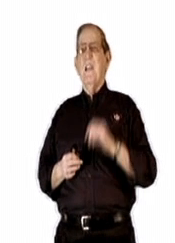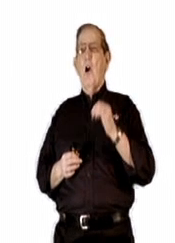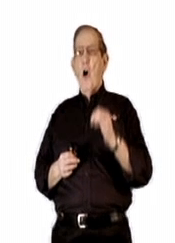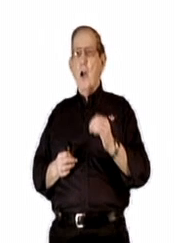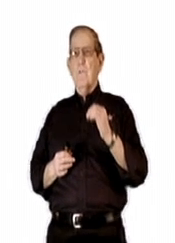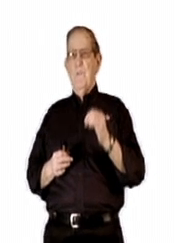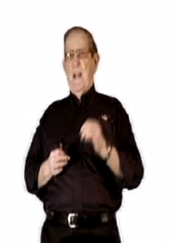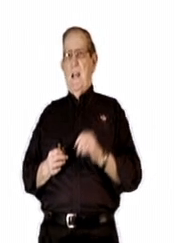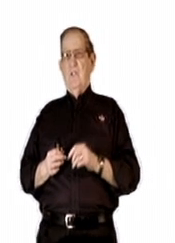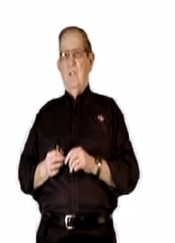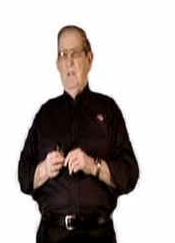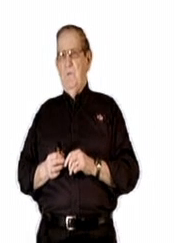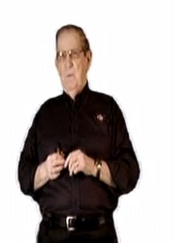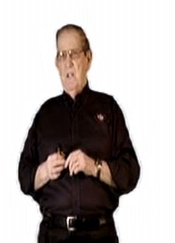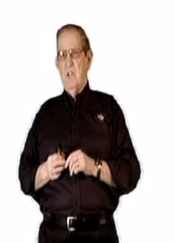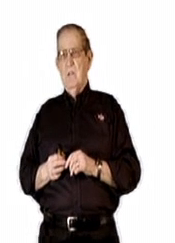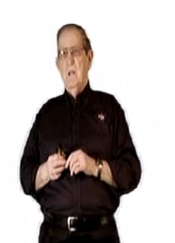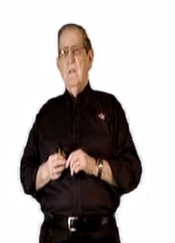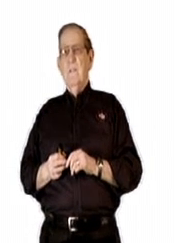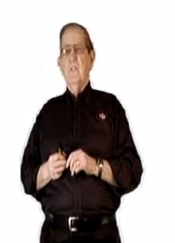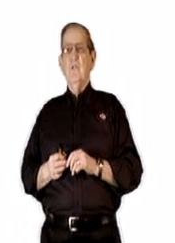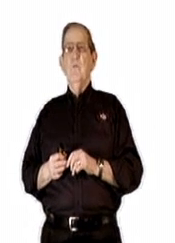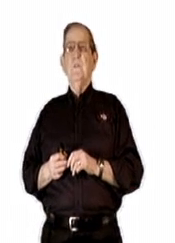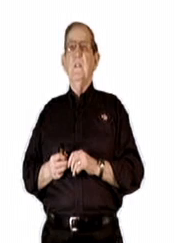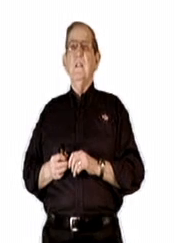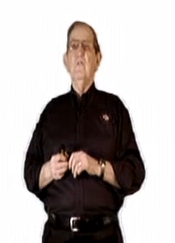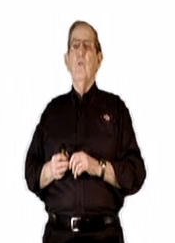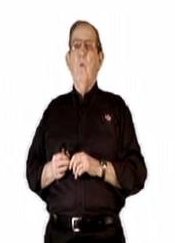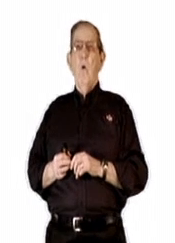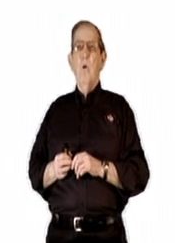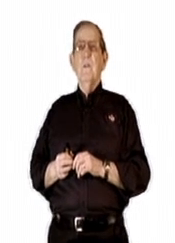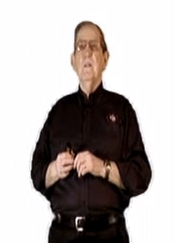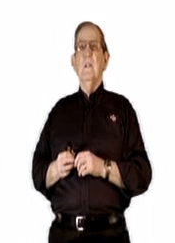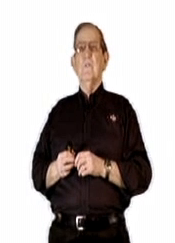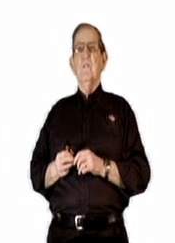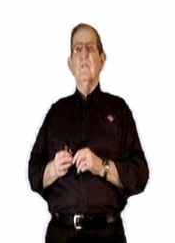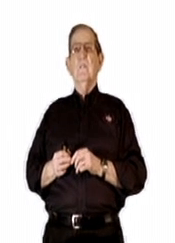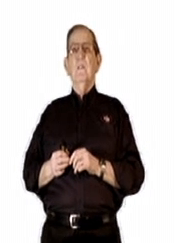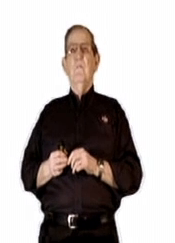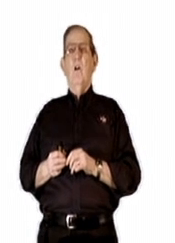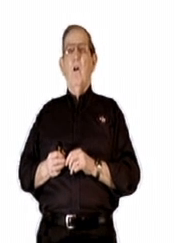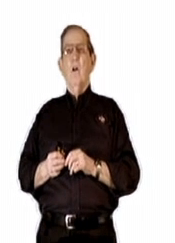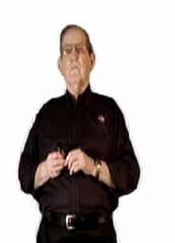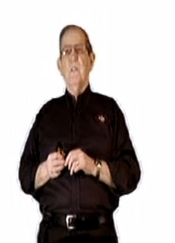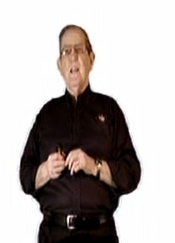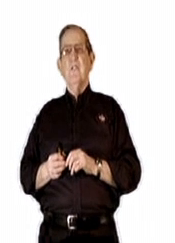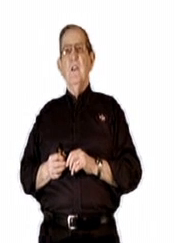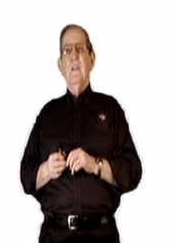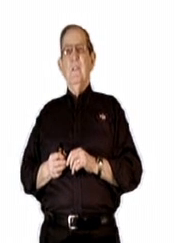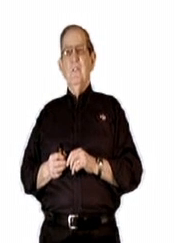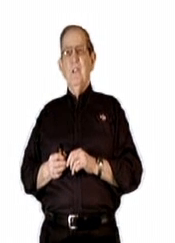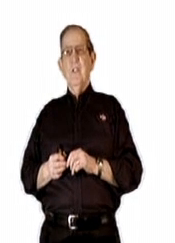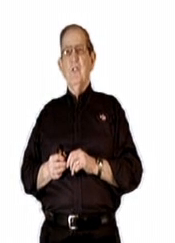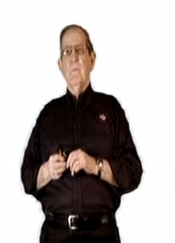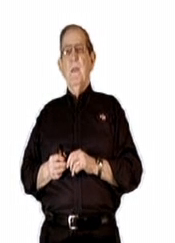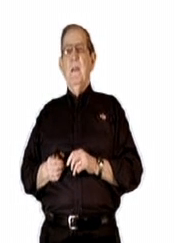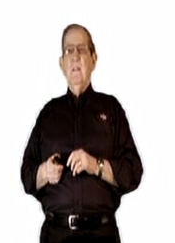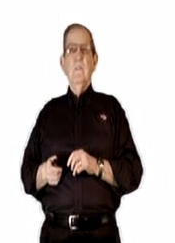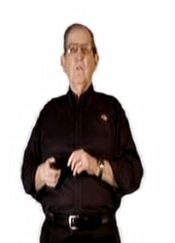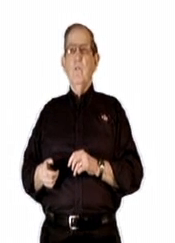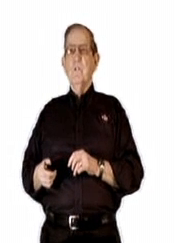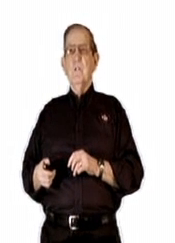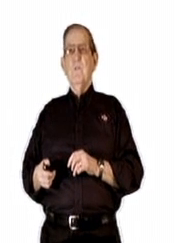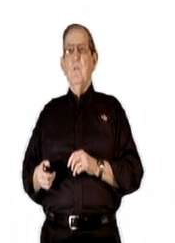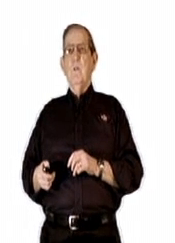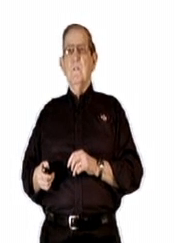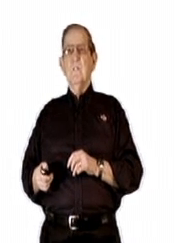the arc flash information that you would need to warn the electrician of an arc flash condition. And then, of